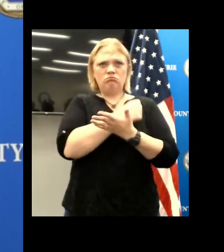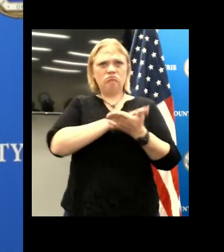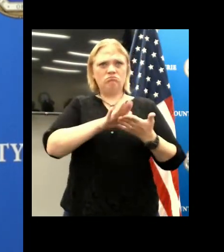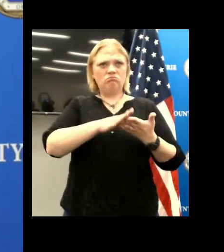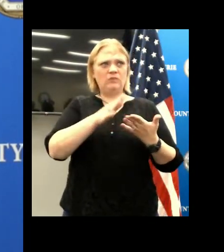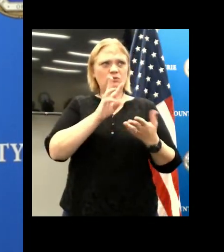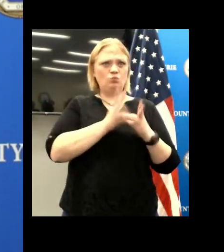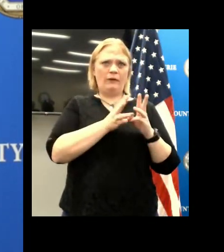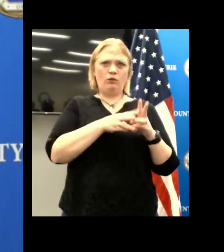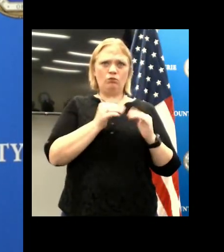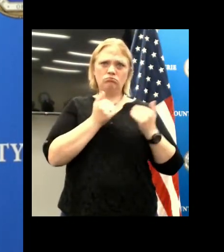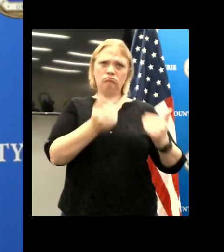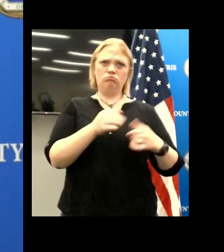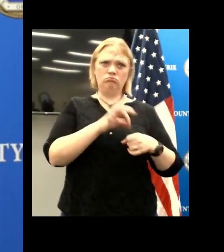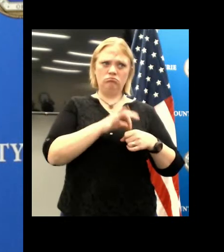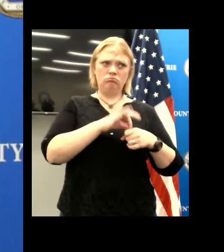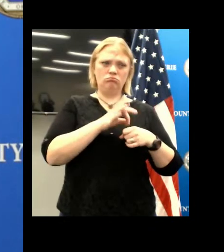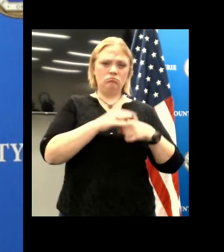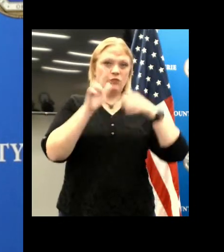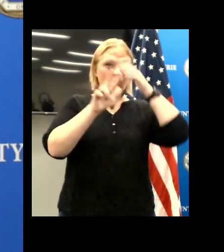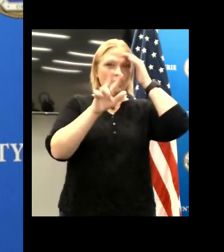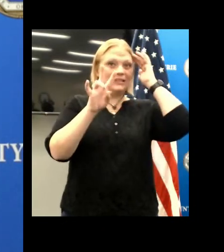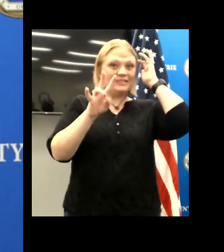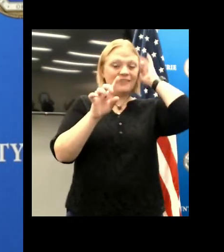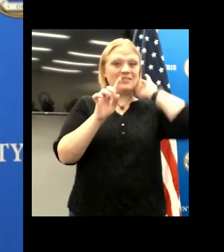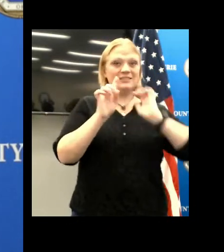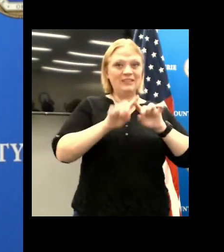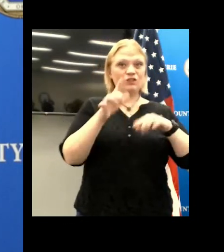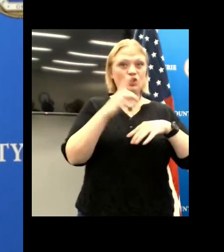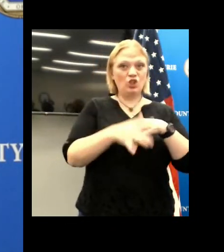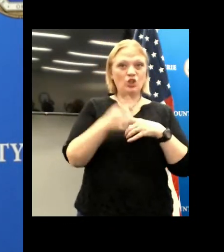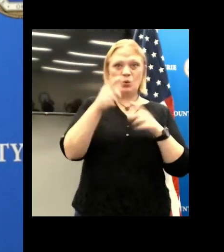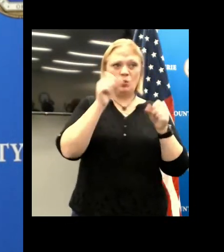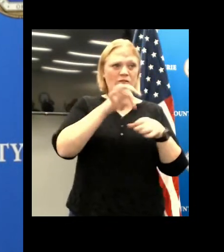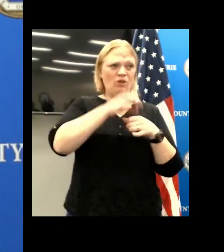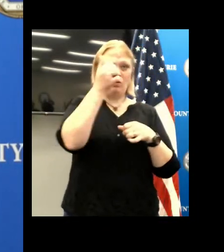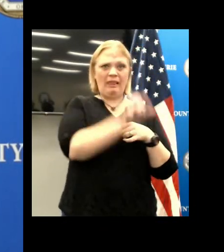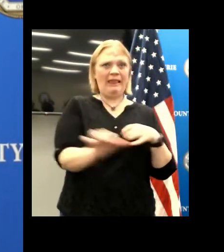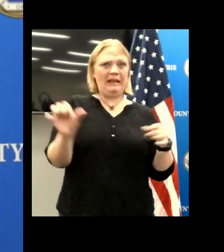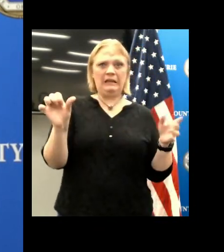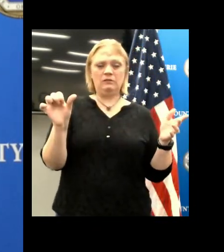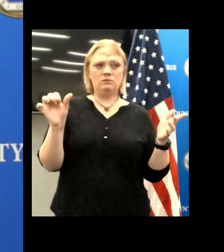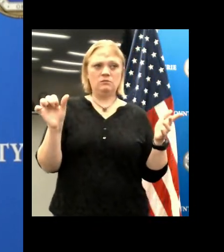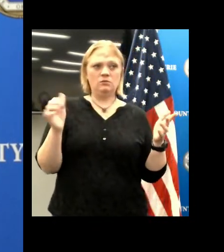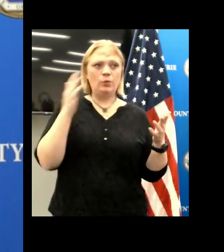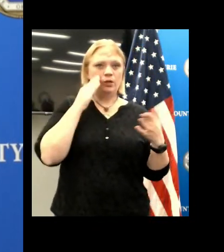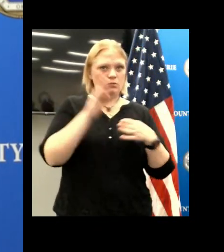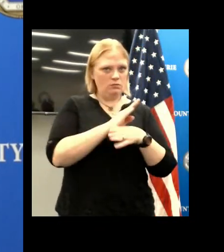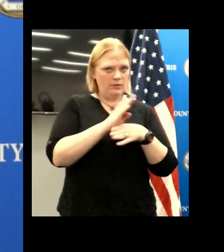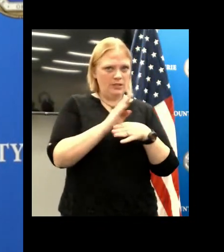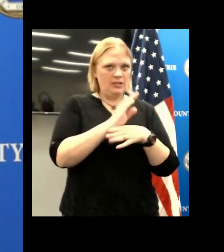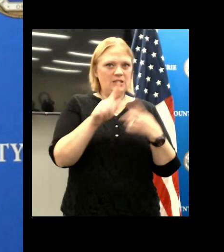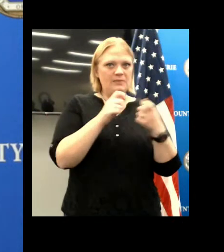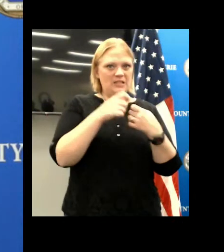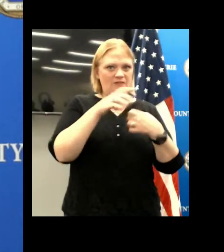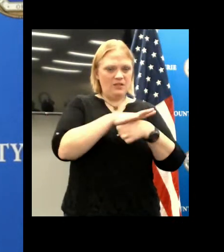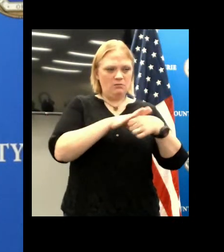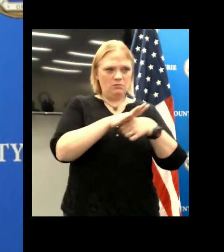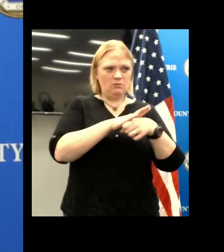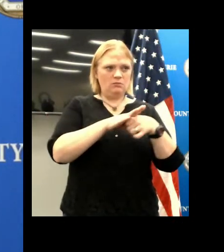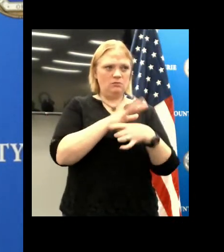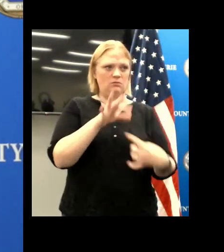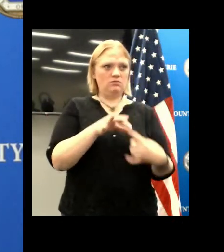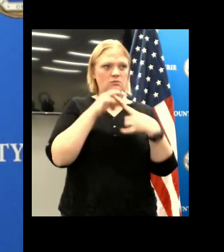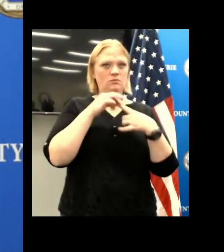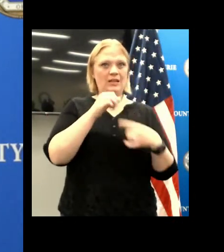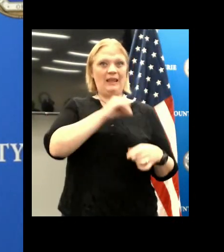vote. Early voting sites, there's 37 of them. You can vote at any single one. We know that it's been busy in particular locations, especially